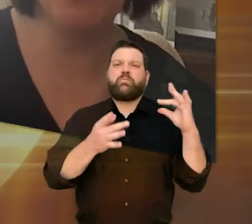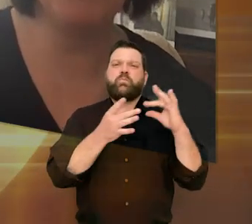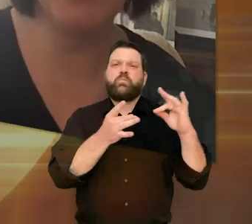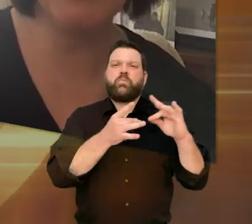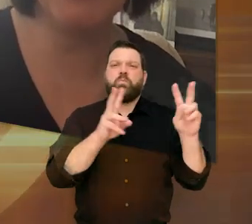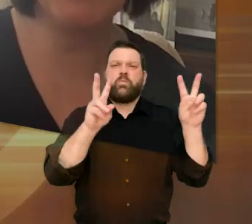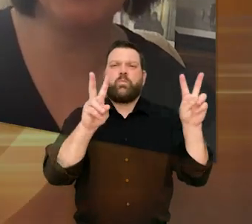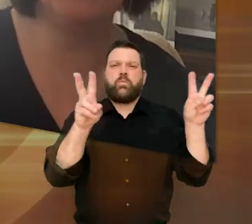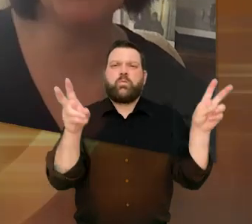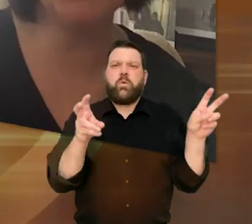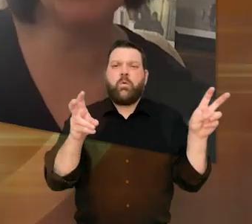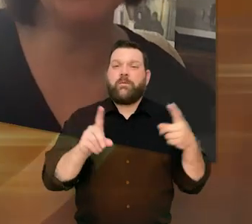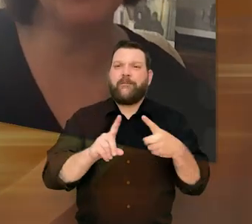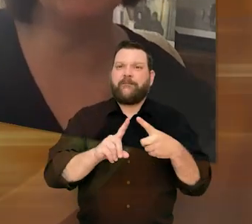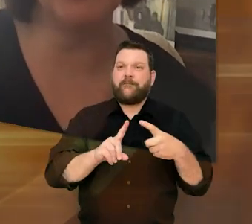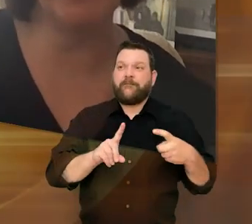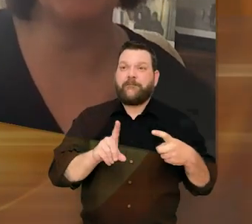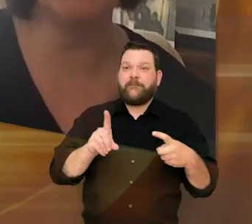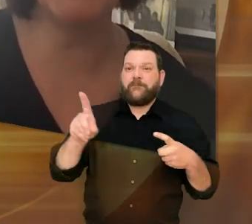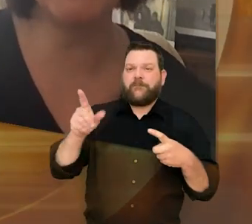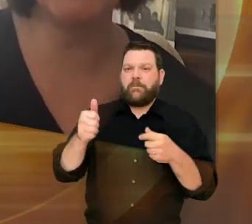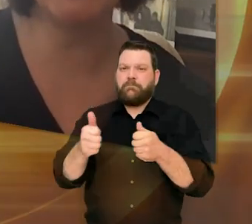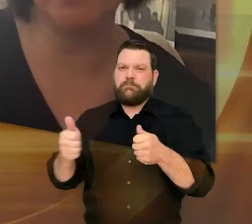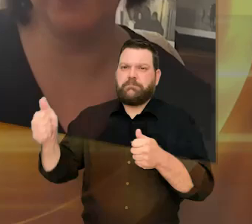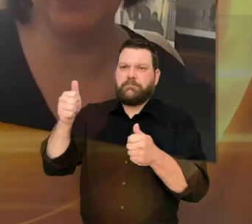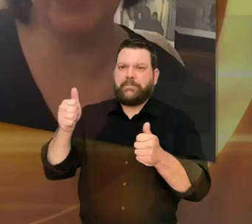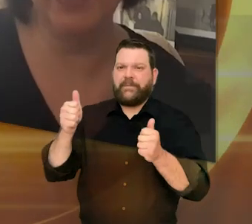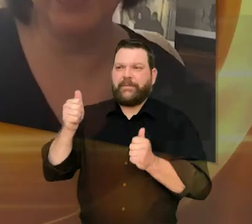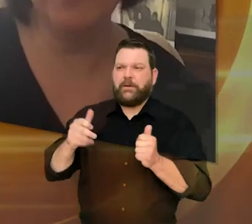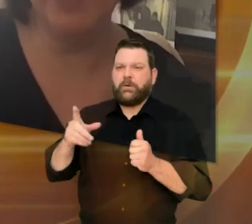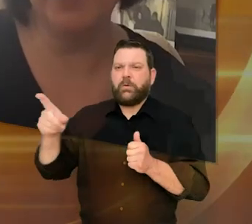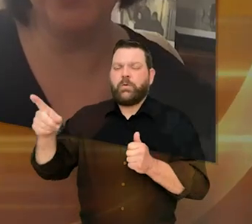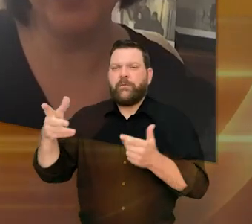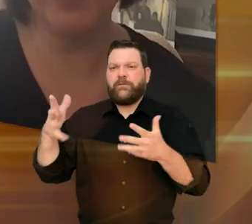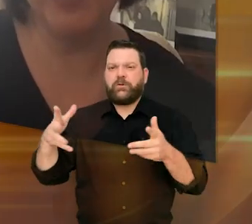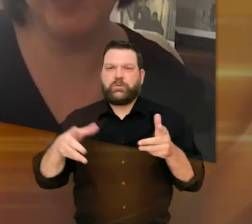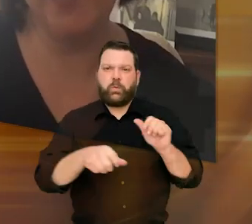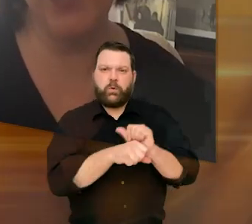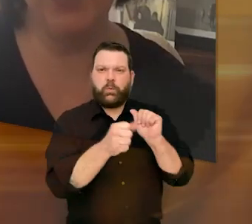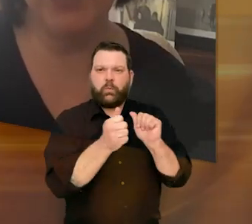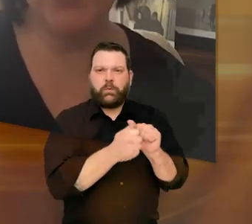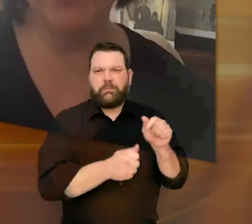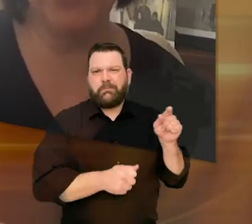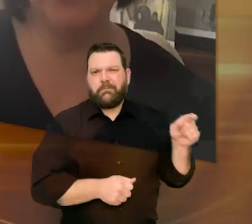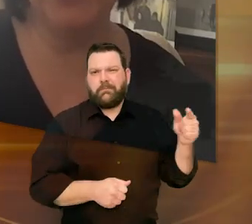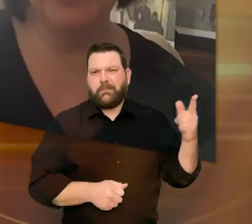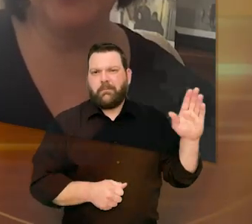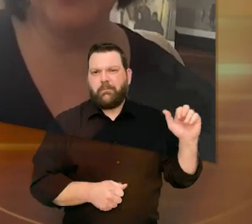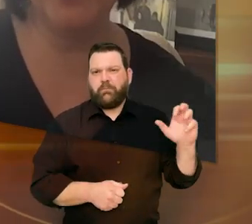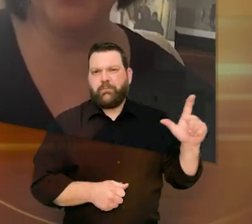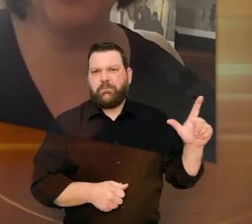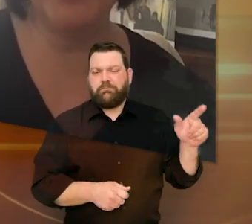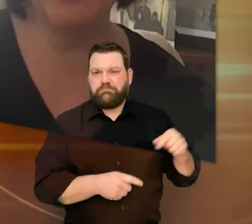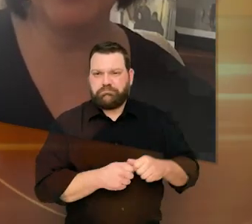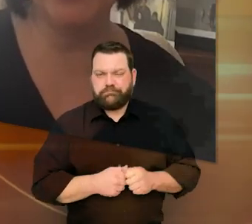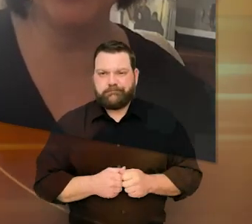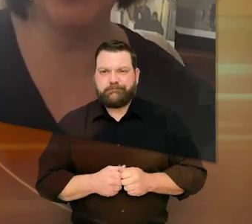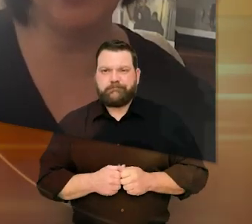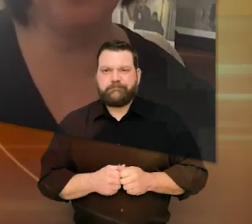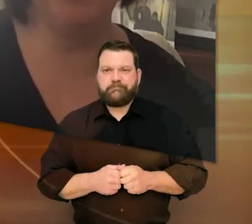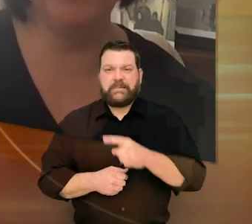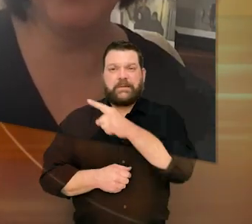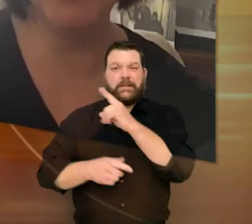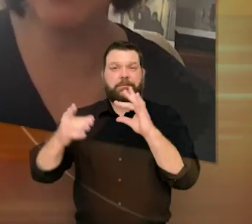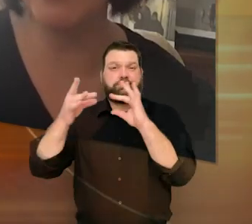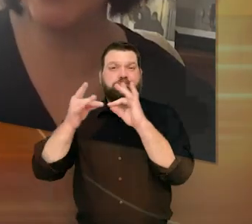Robert Croft and Stacy Fisher, who helmed the Harbor Stage Company. Bob directed Gabe in one of his favorite theater experiences, The